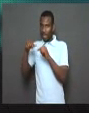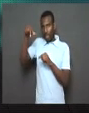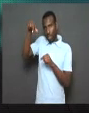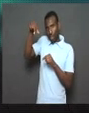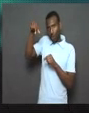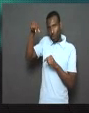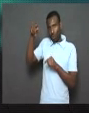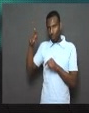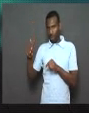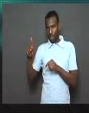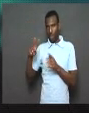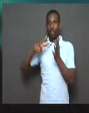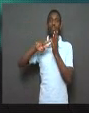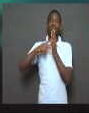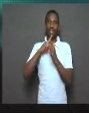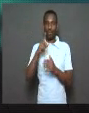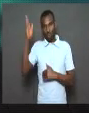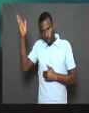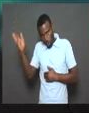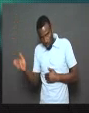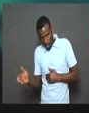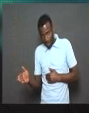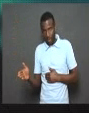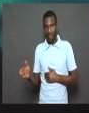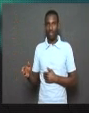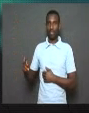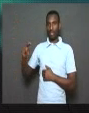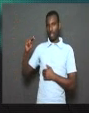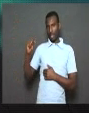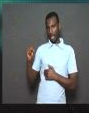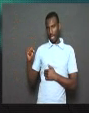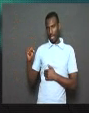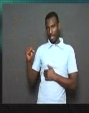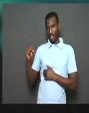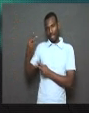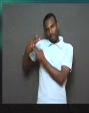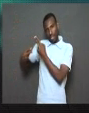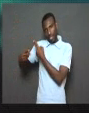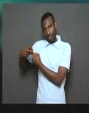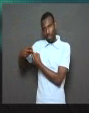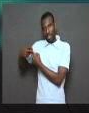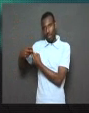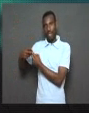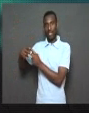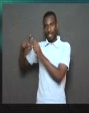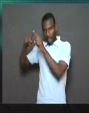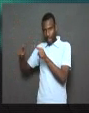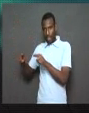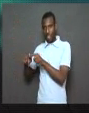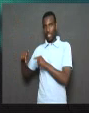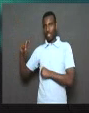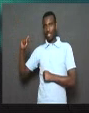transferred at constant pressure over the number of moles